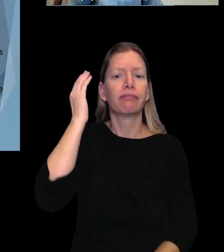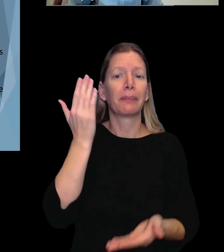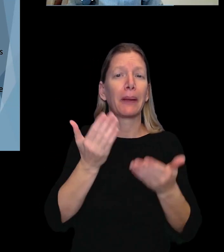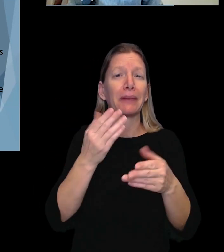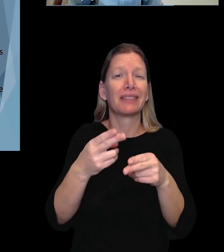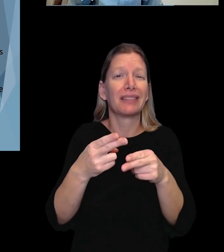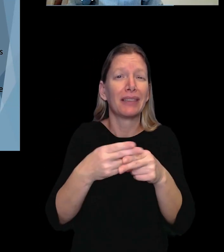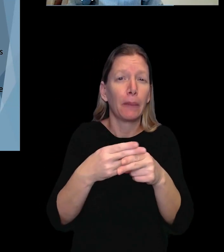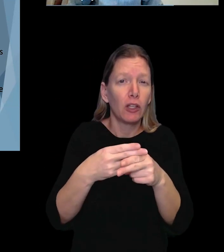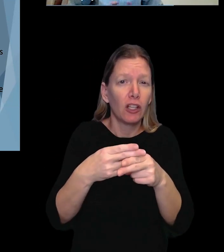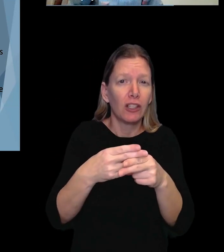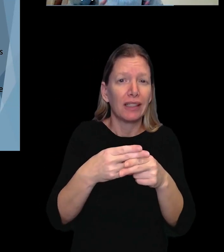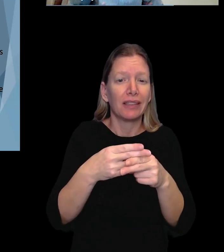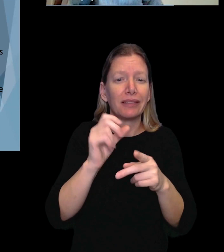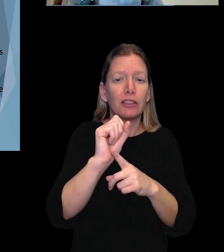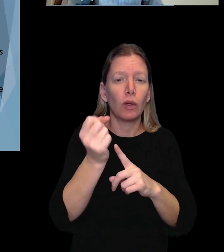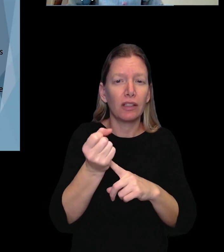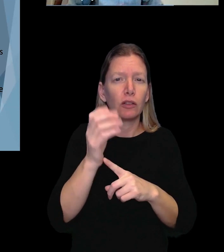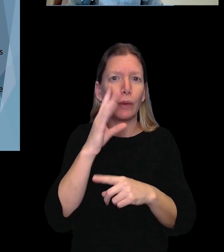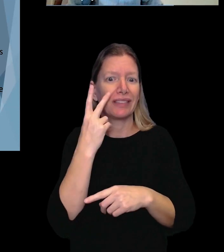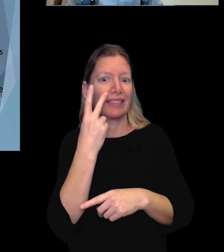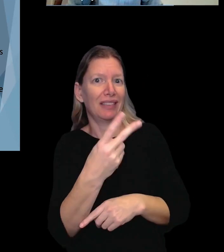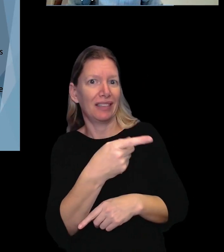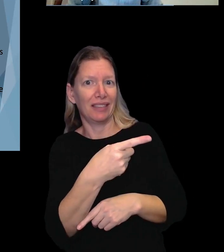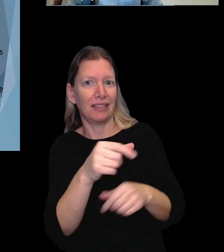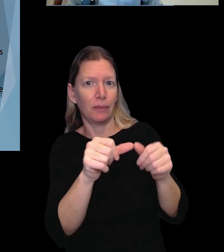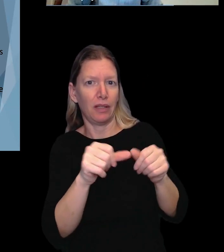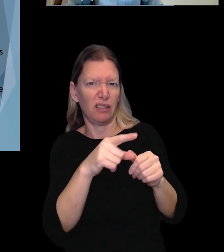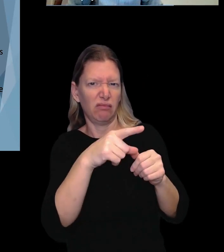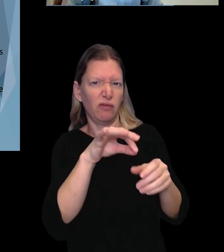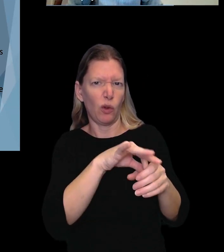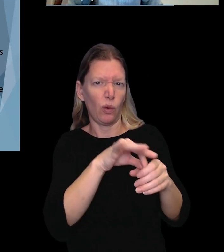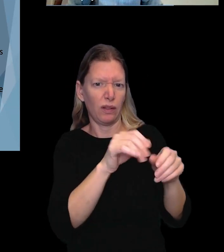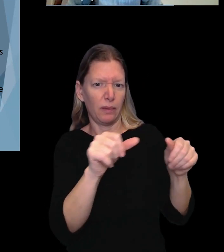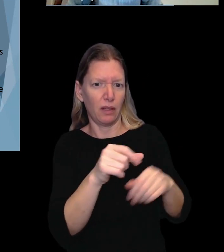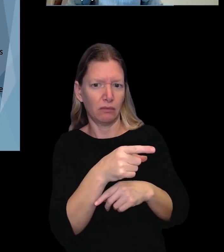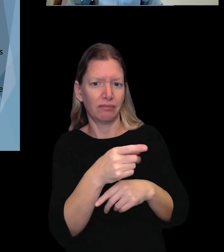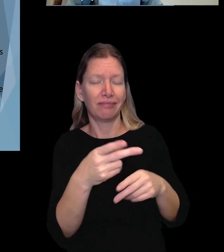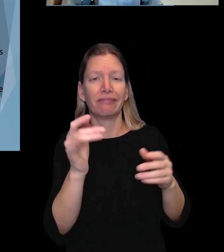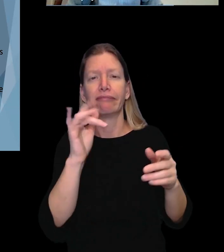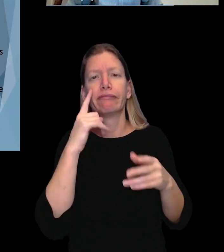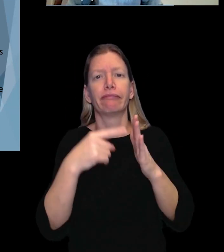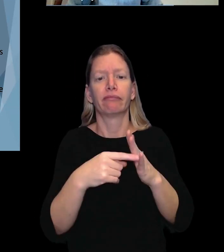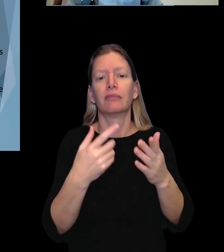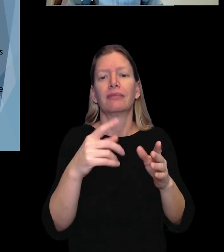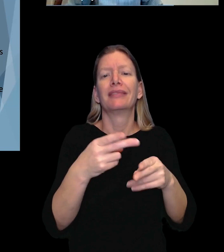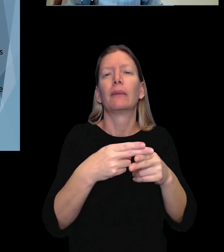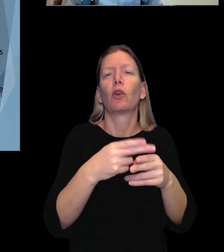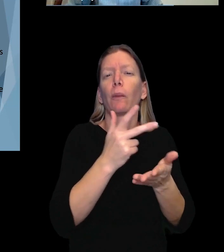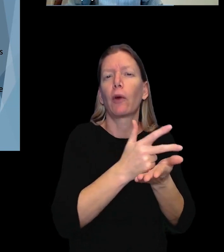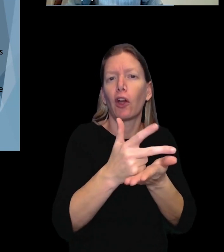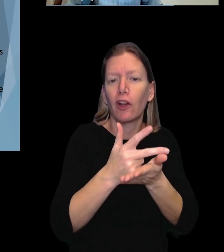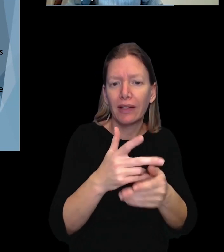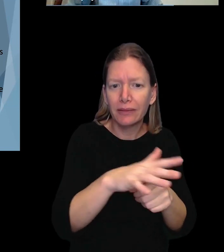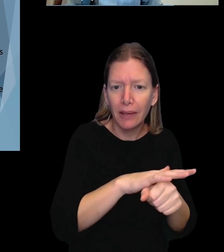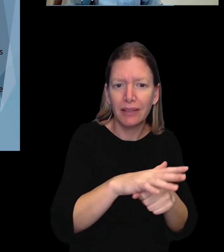But just keep in mind that there may be some temporary measures that you would see in place at a polling place, such as